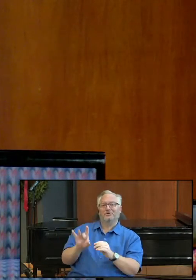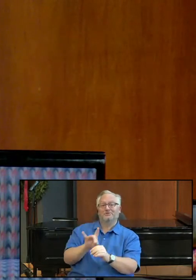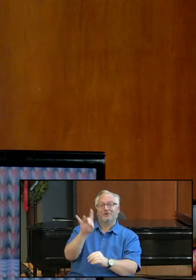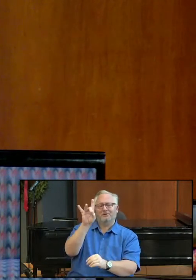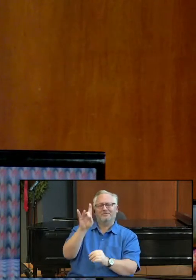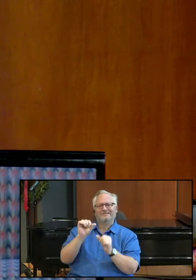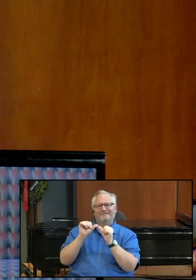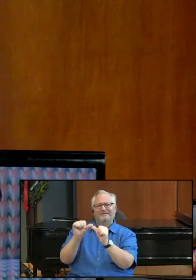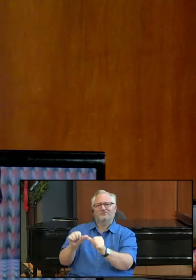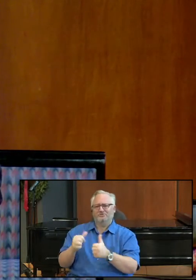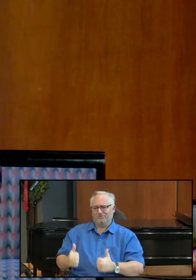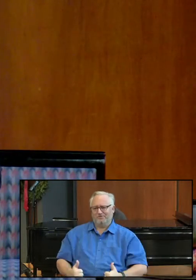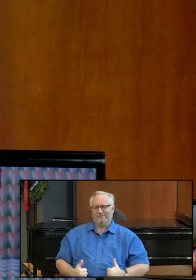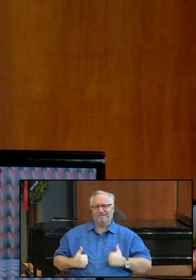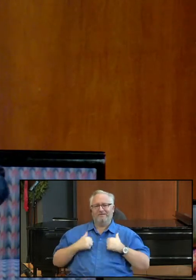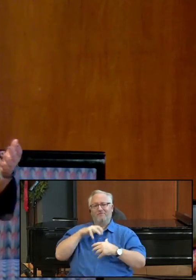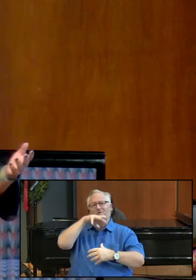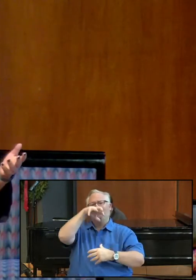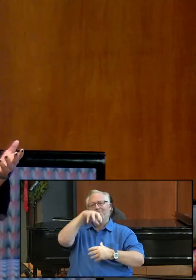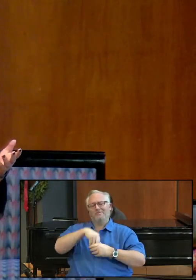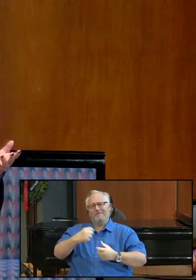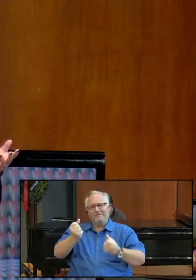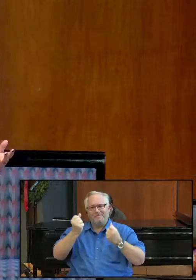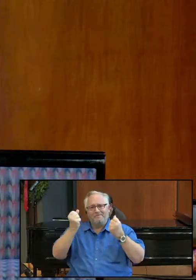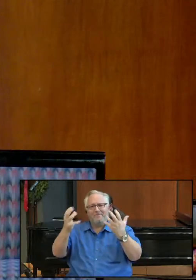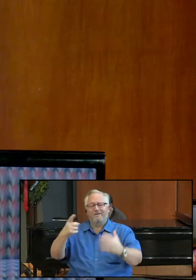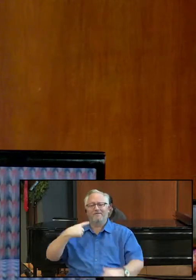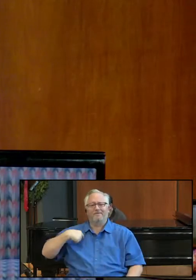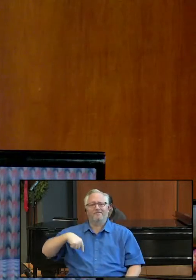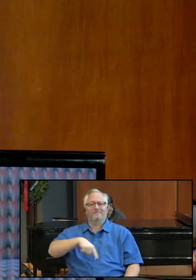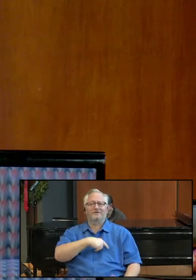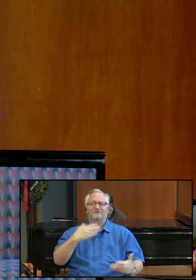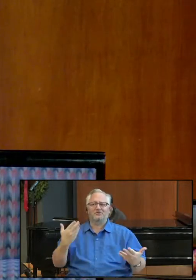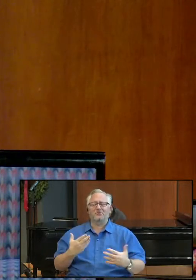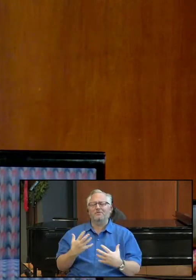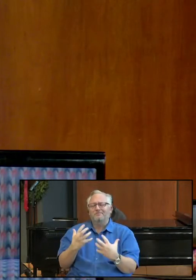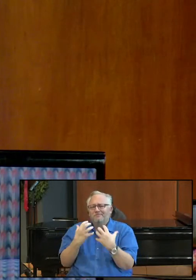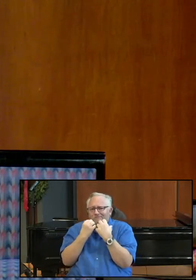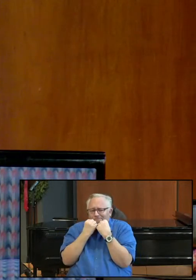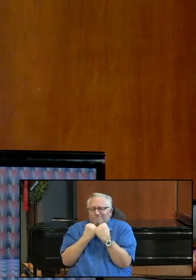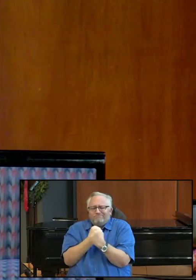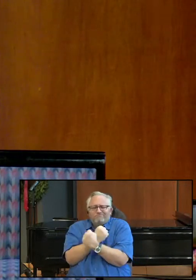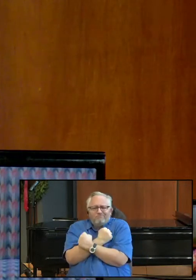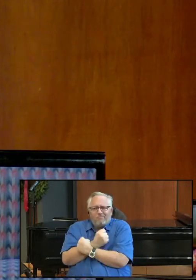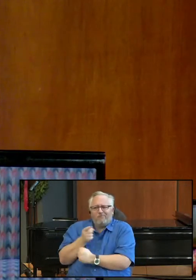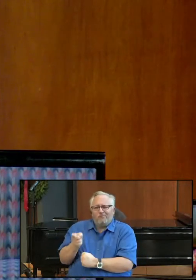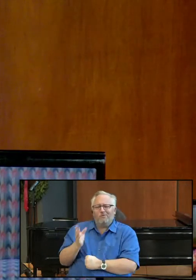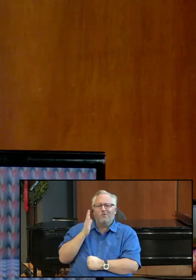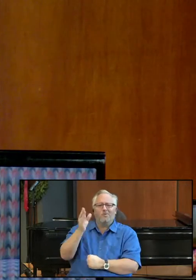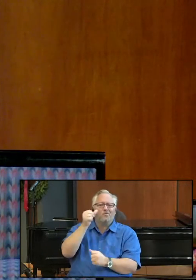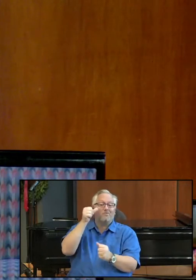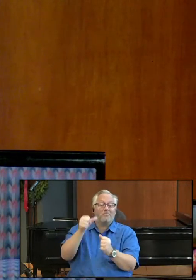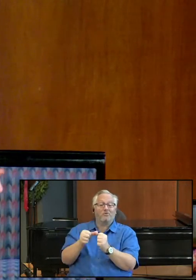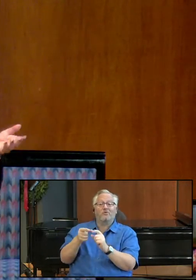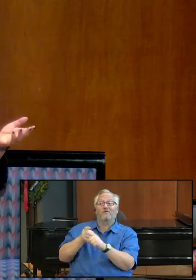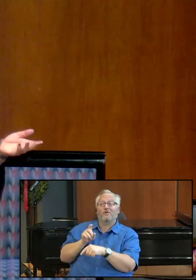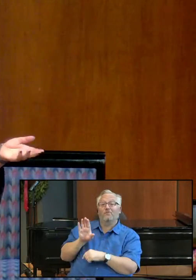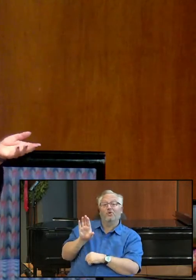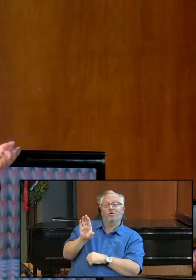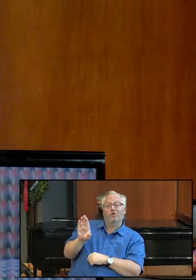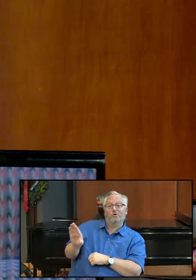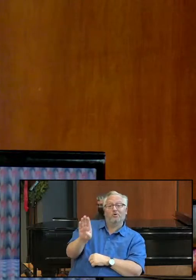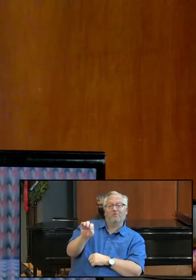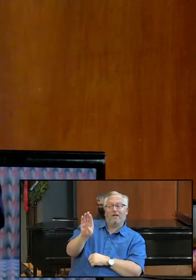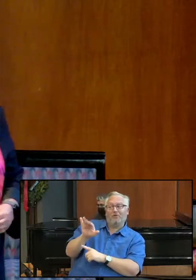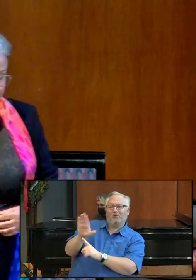the many among us here who loved her and will remember her. So from her candle, we will relight